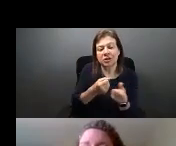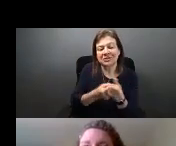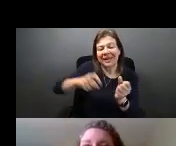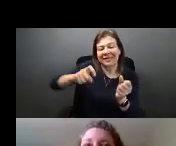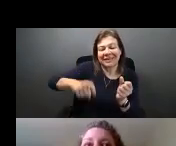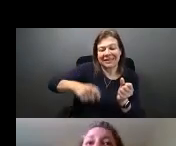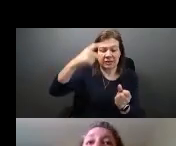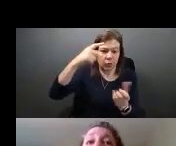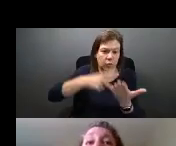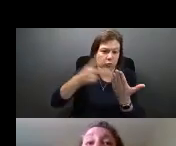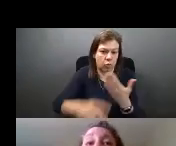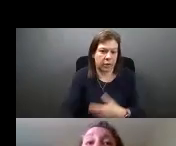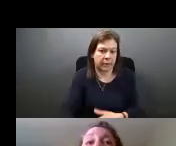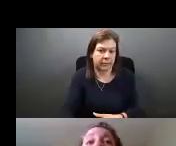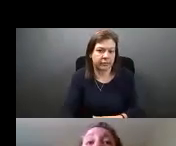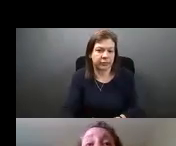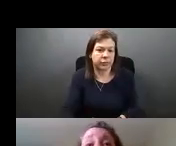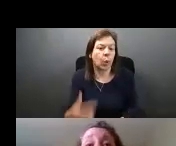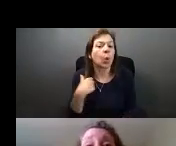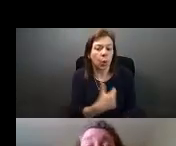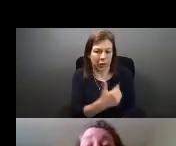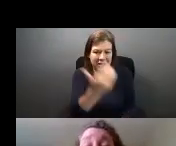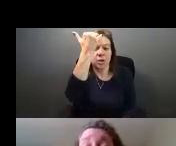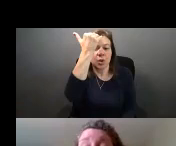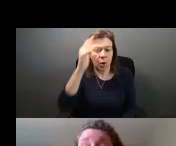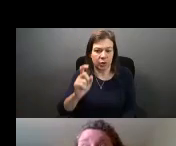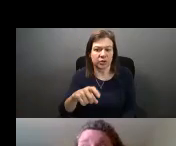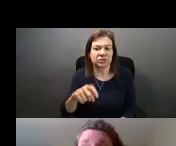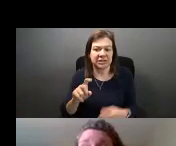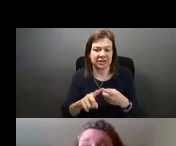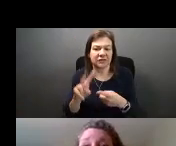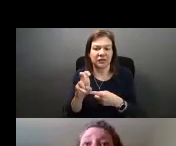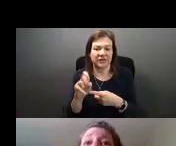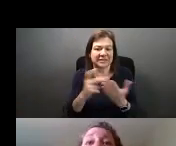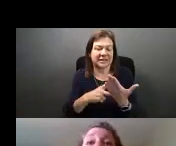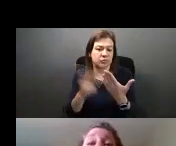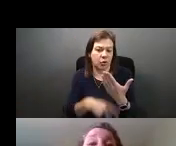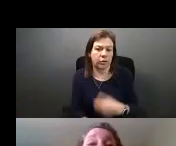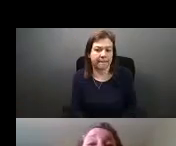program. We know there is a need for the VSA programs.